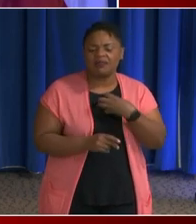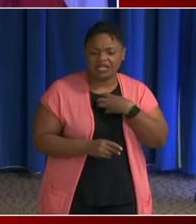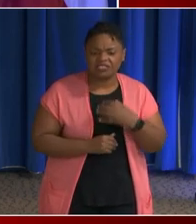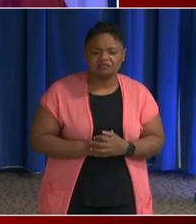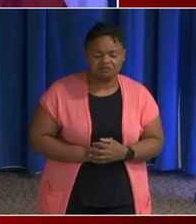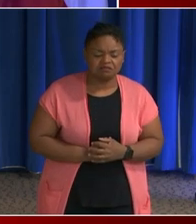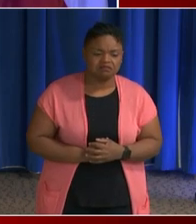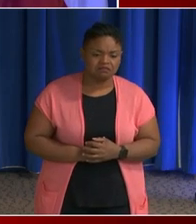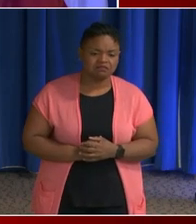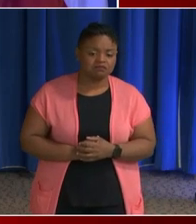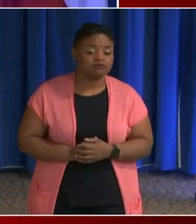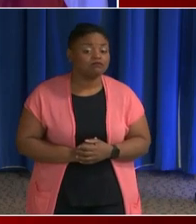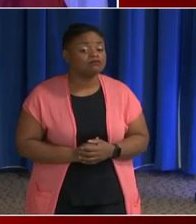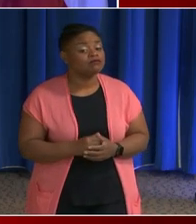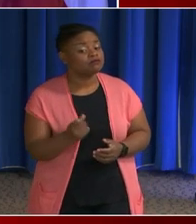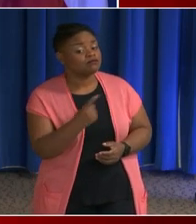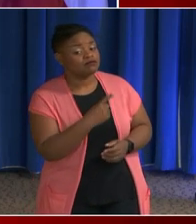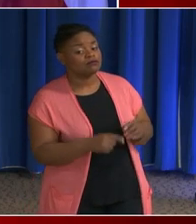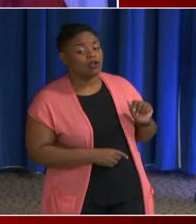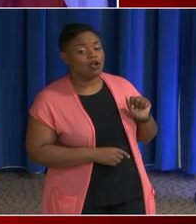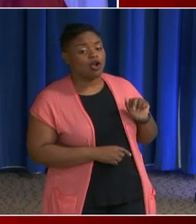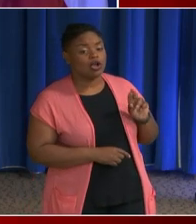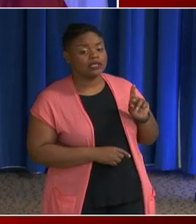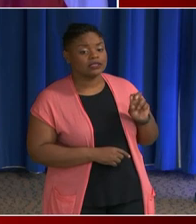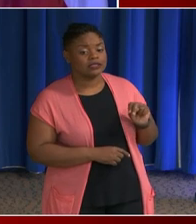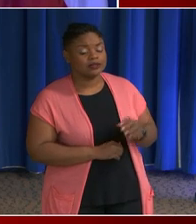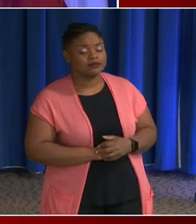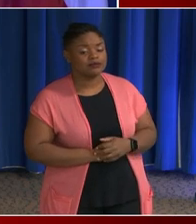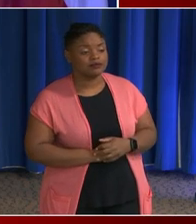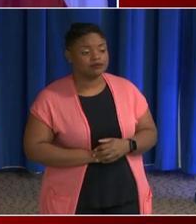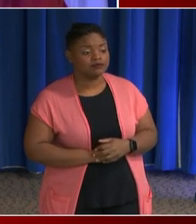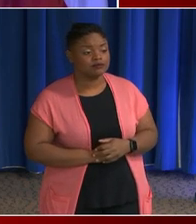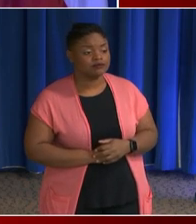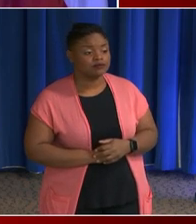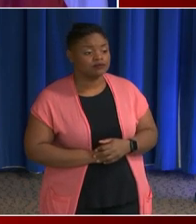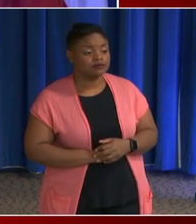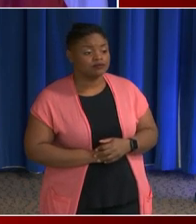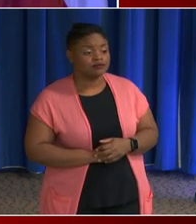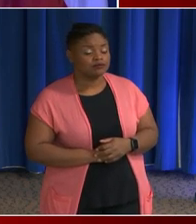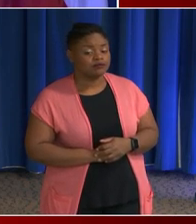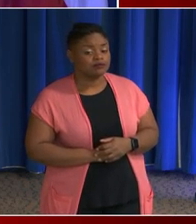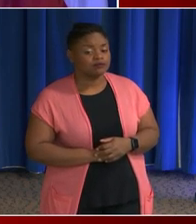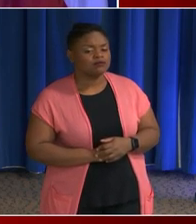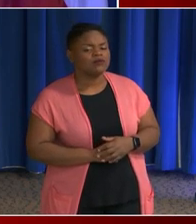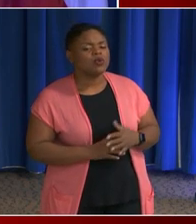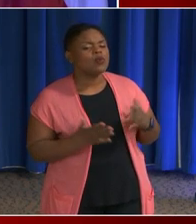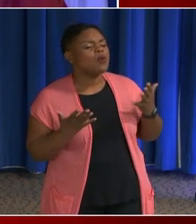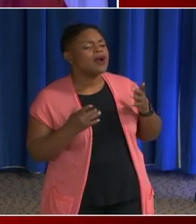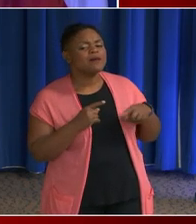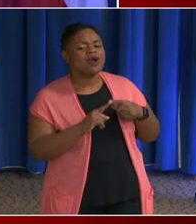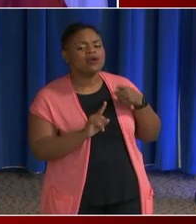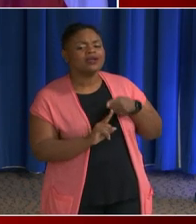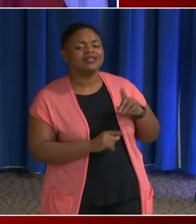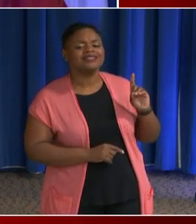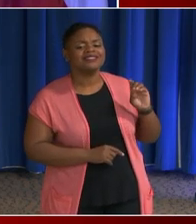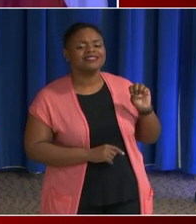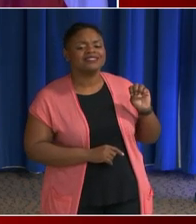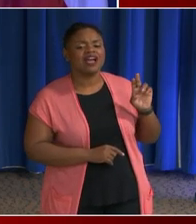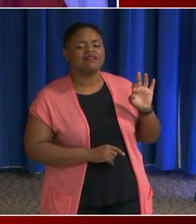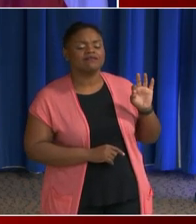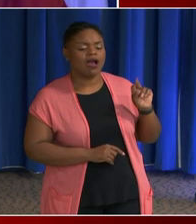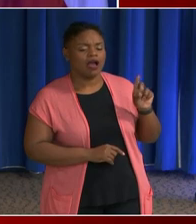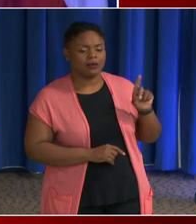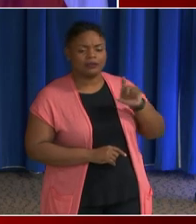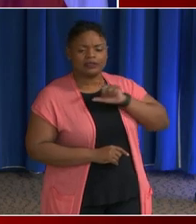Martin? What do you think about the kind of the bigger call being made out there to defund the police? And what do you make of it? Do you support it? Do you think